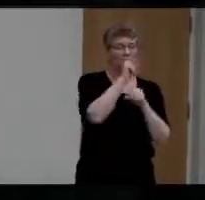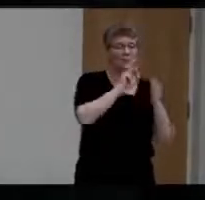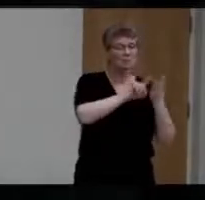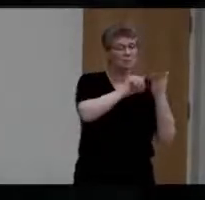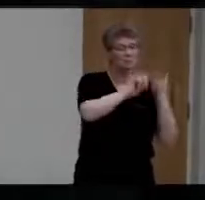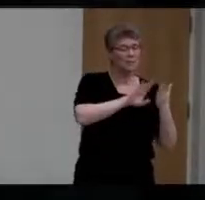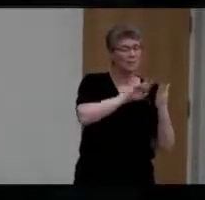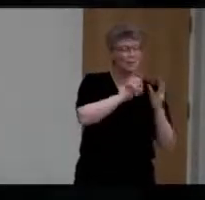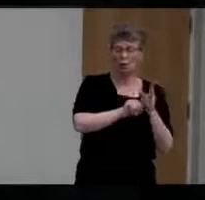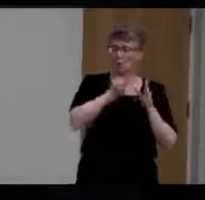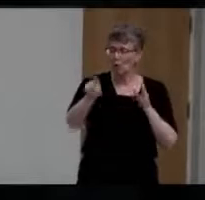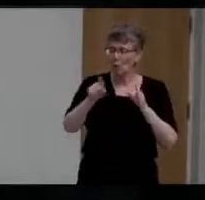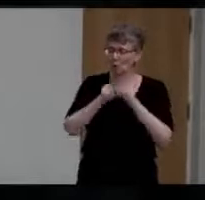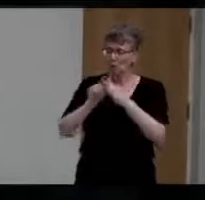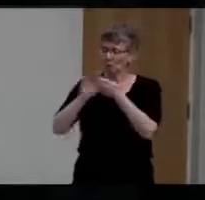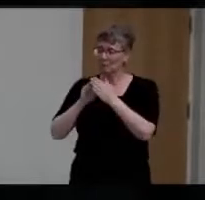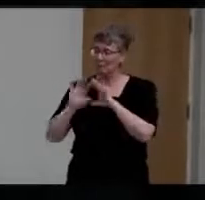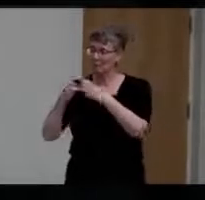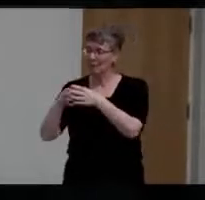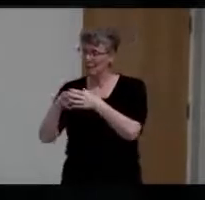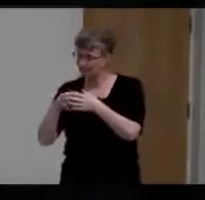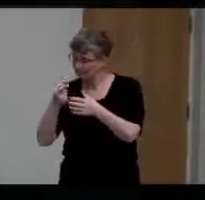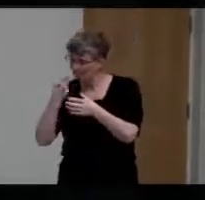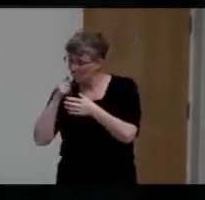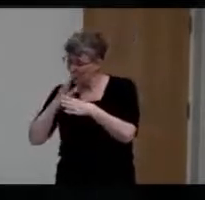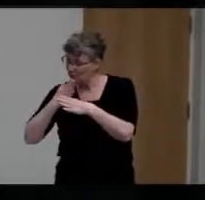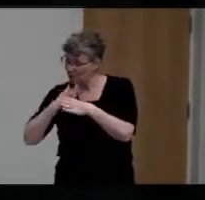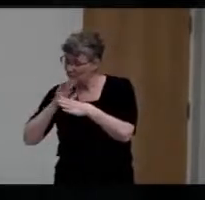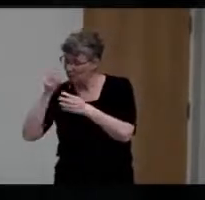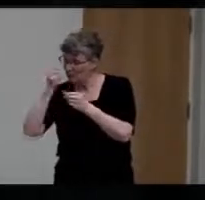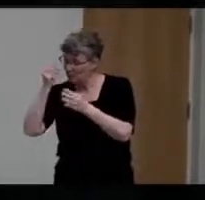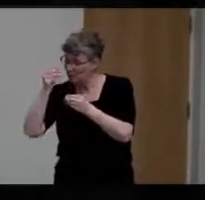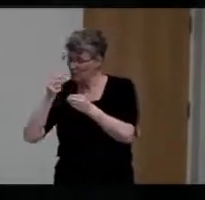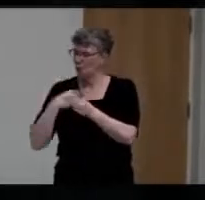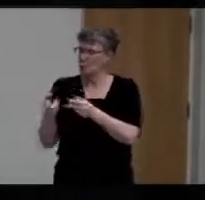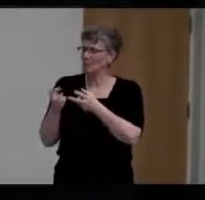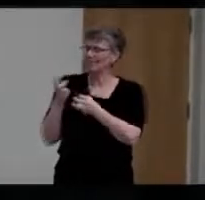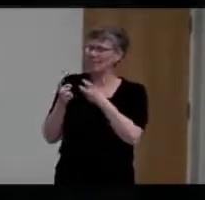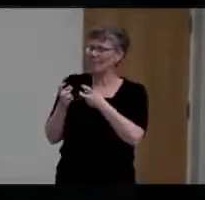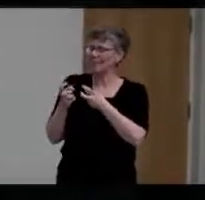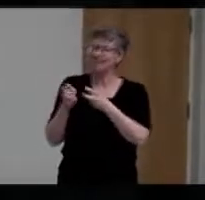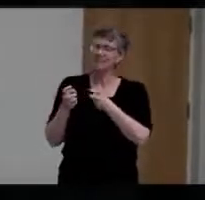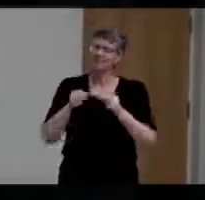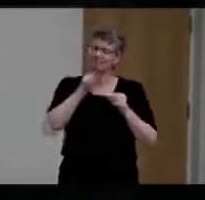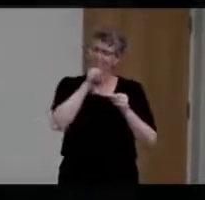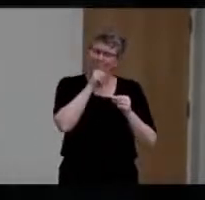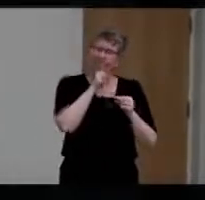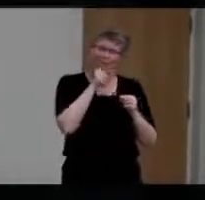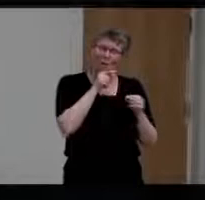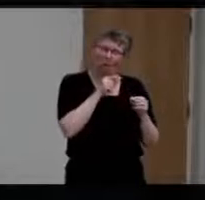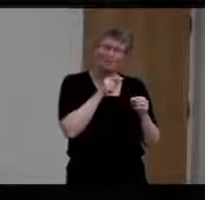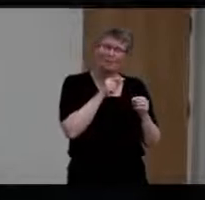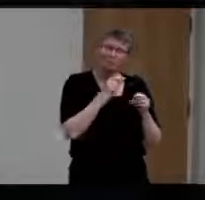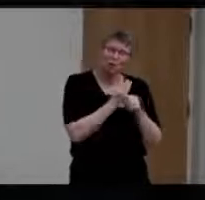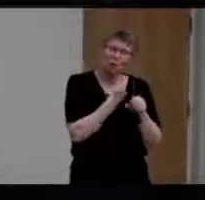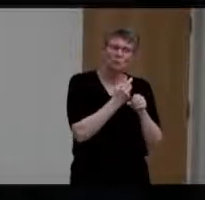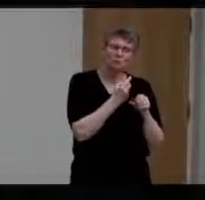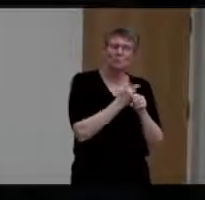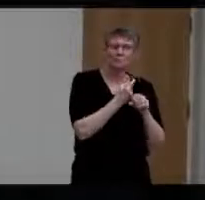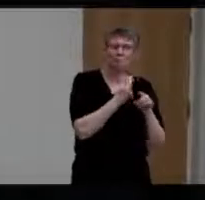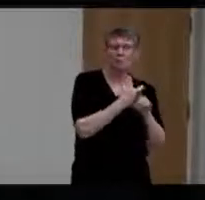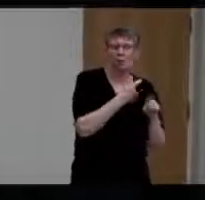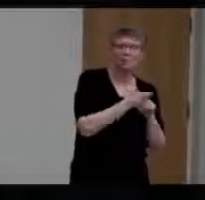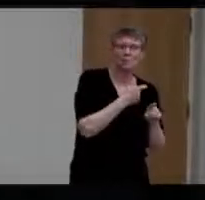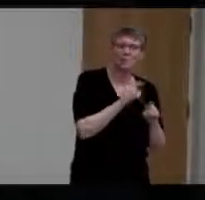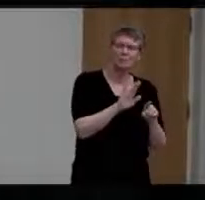and take your data. And not do a good job. And so I think it's just important as speaking to people who are designing these